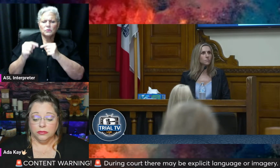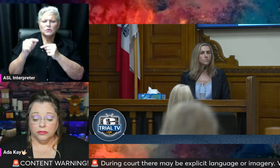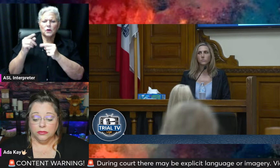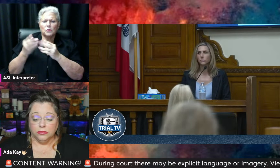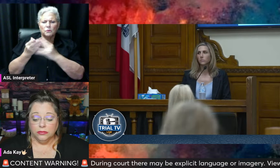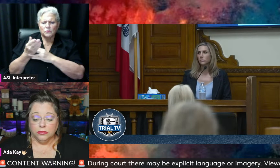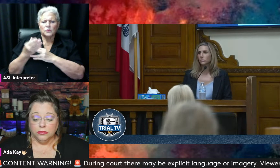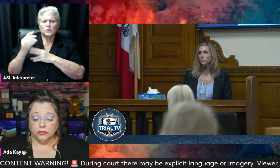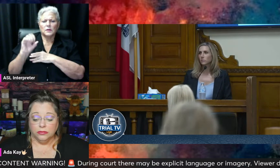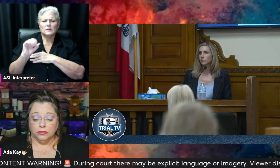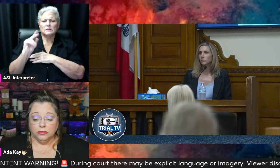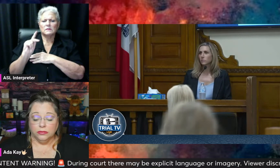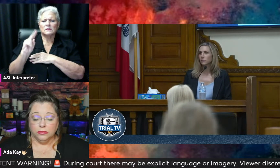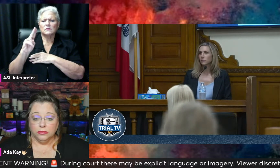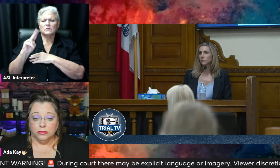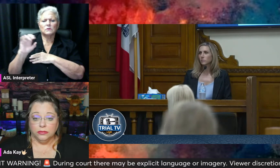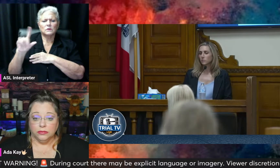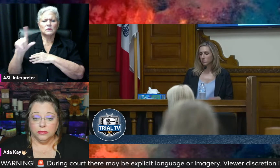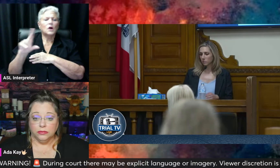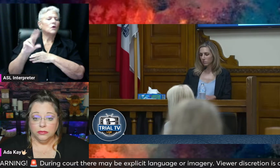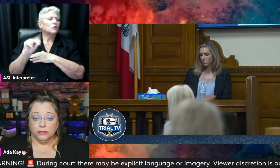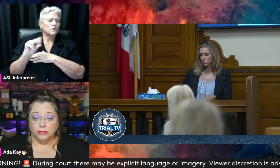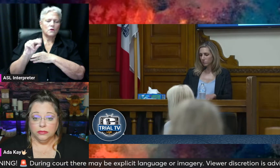of the skull.